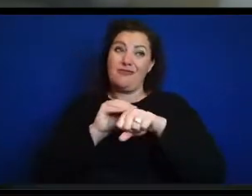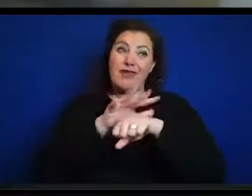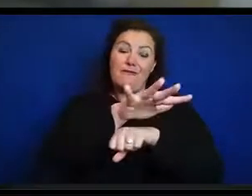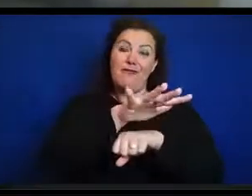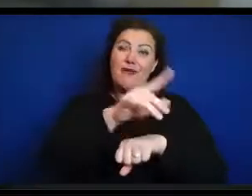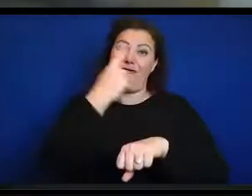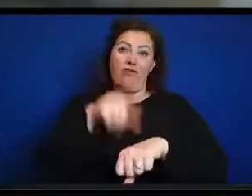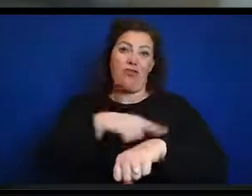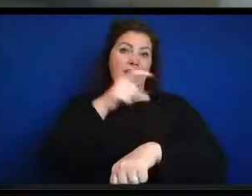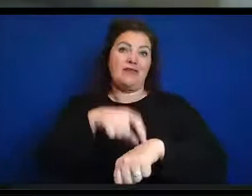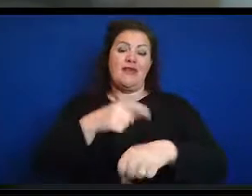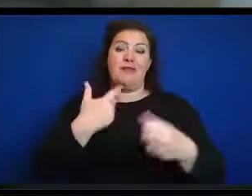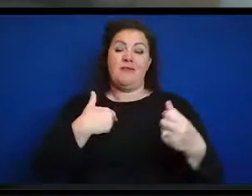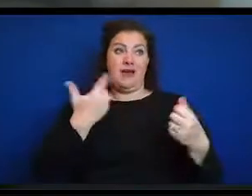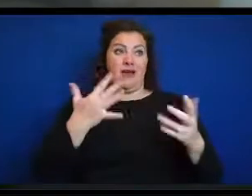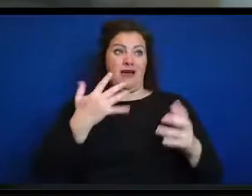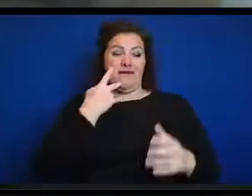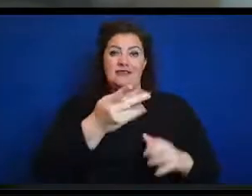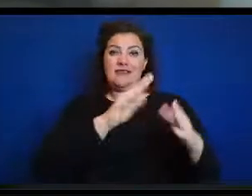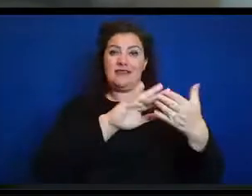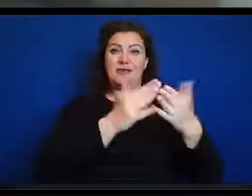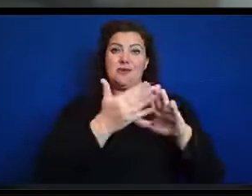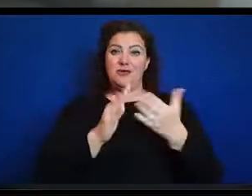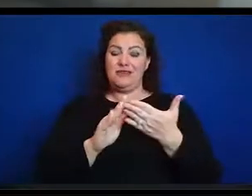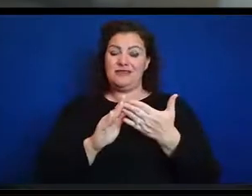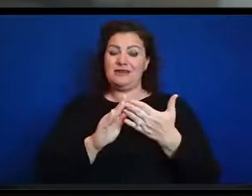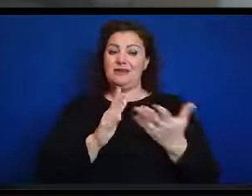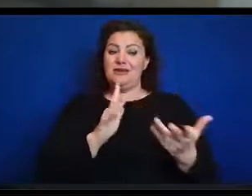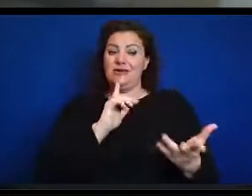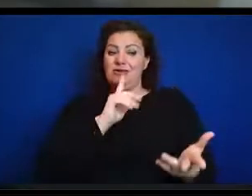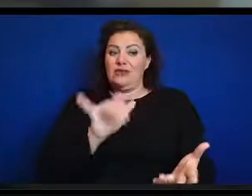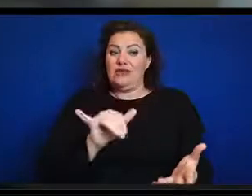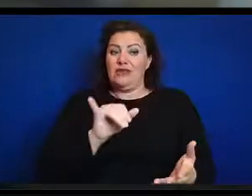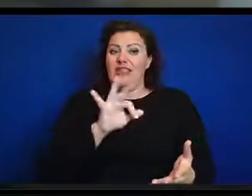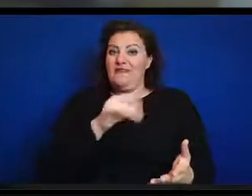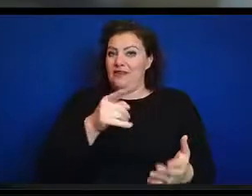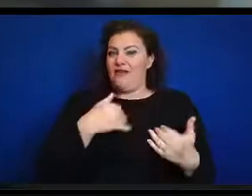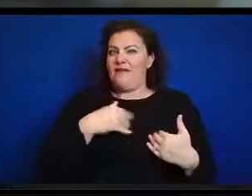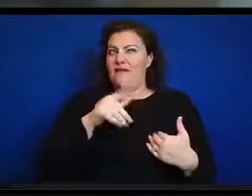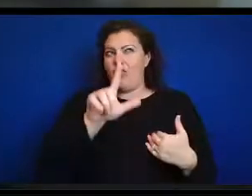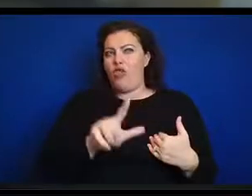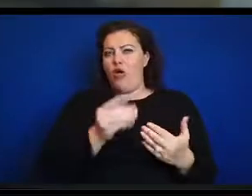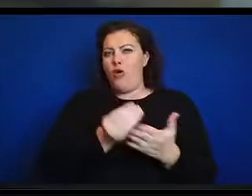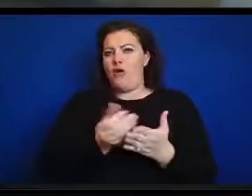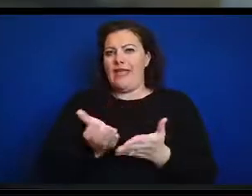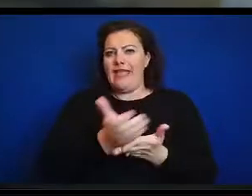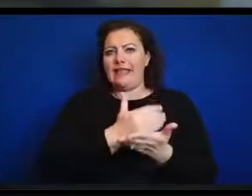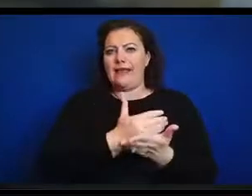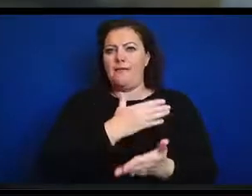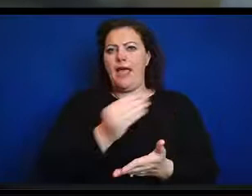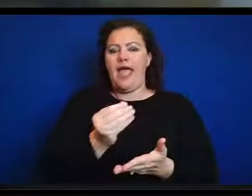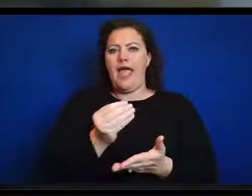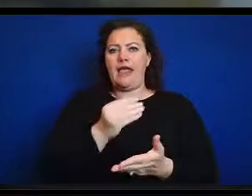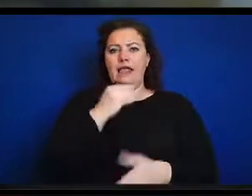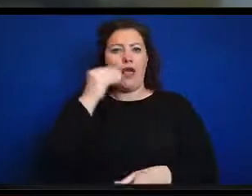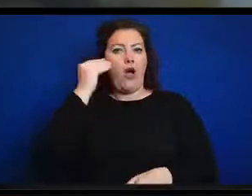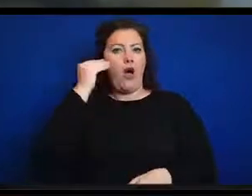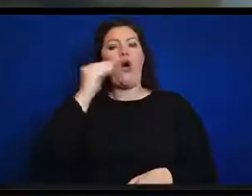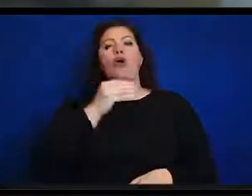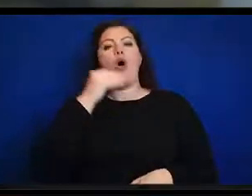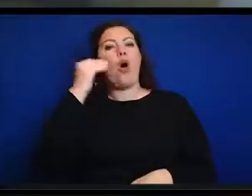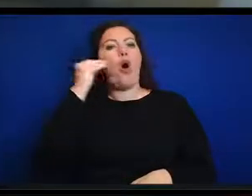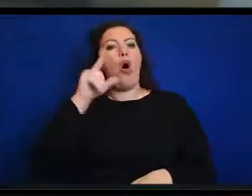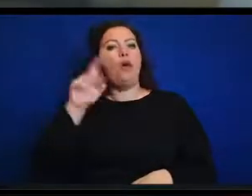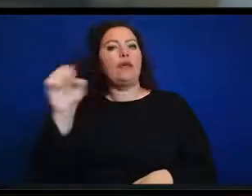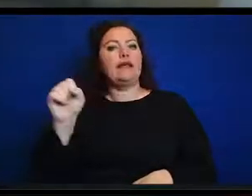communities, and particularly when you're dealing with low income and even the homeless population, where